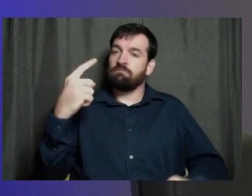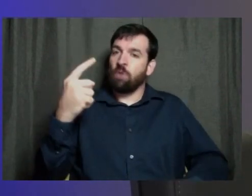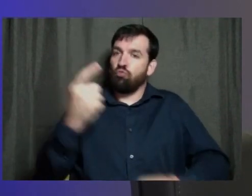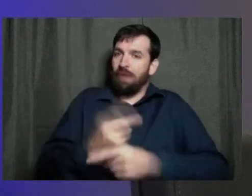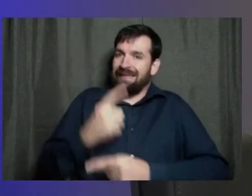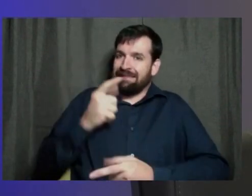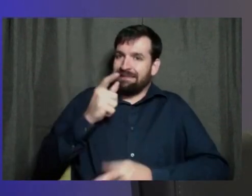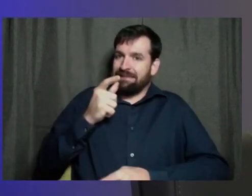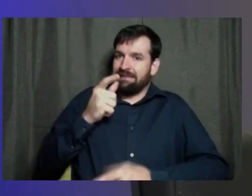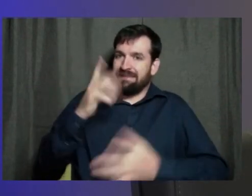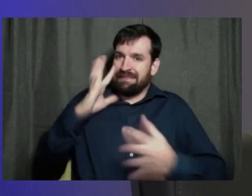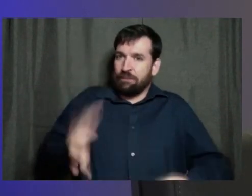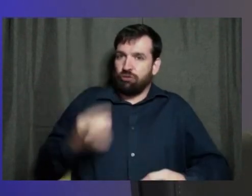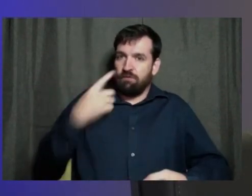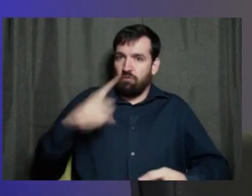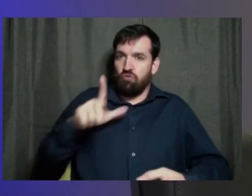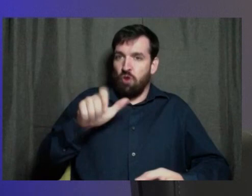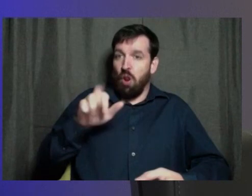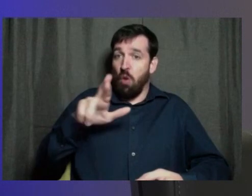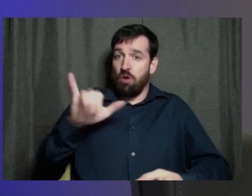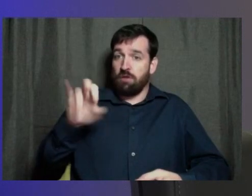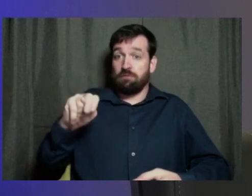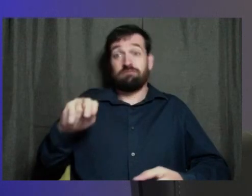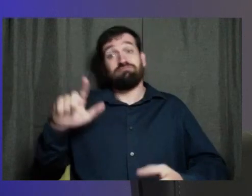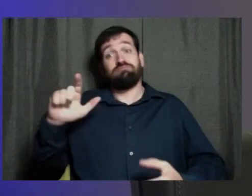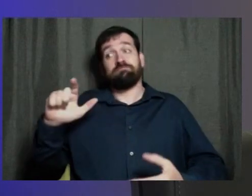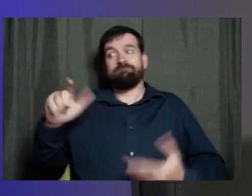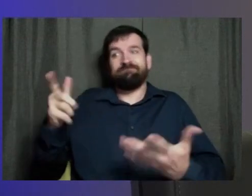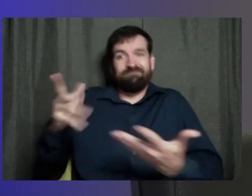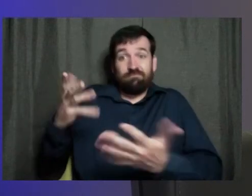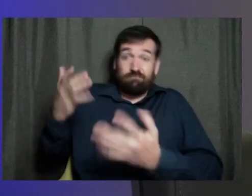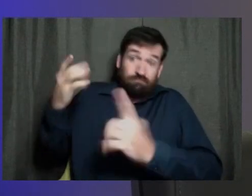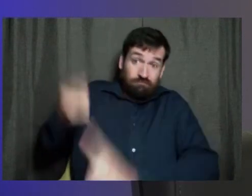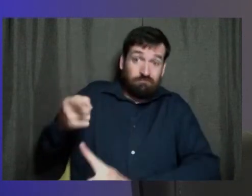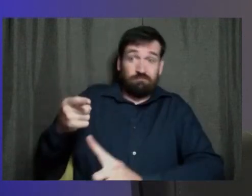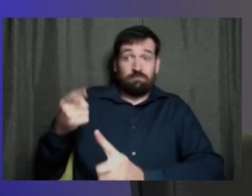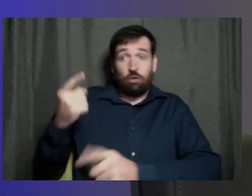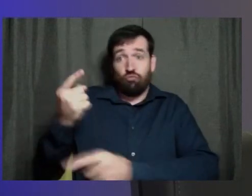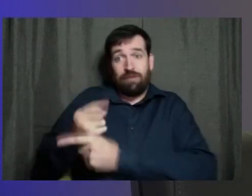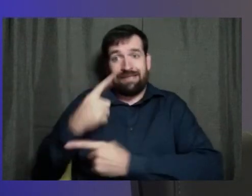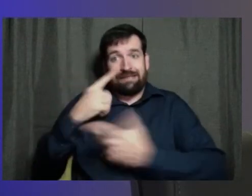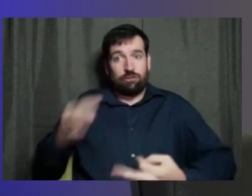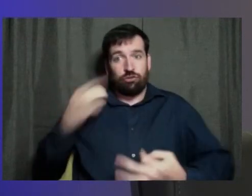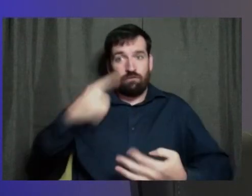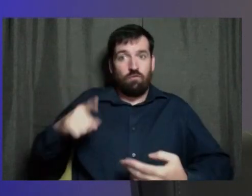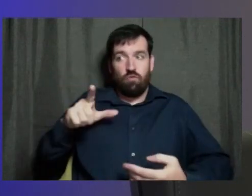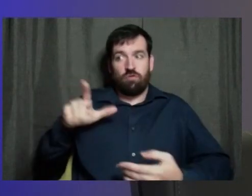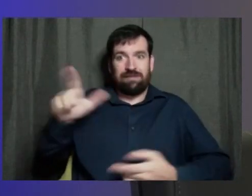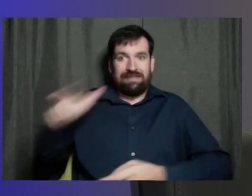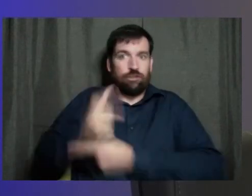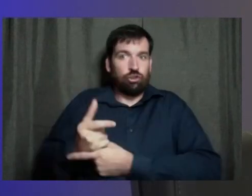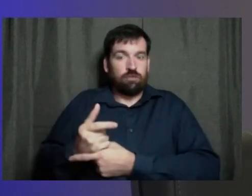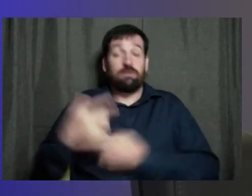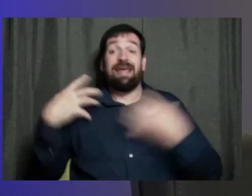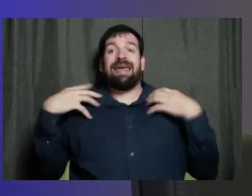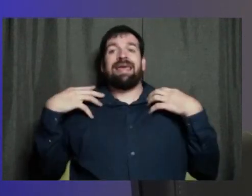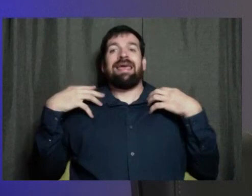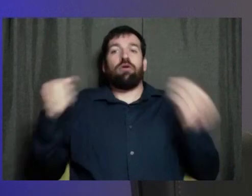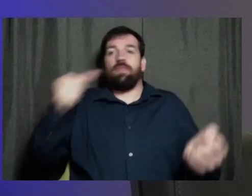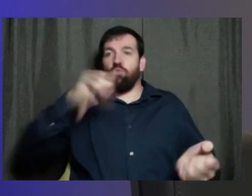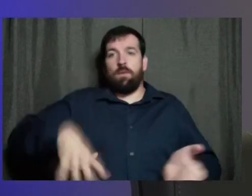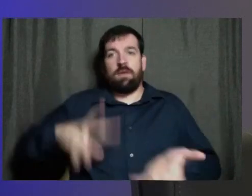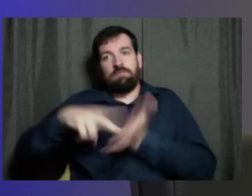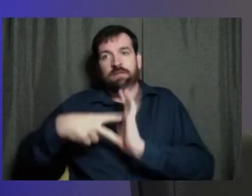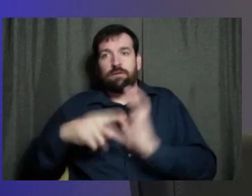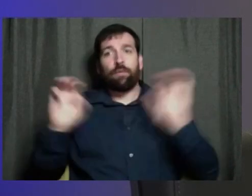Lauren, and ultimately was the right decision for her sister as well, when we talk about women that are healthy, meaning that they have not been diagnosed with